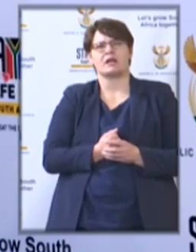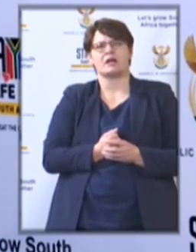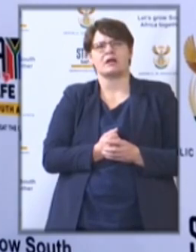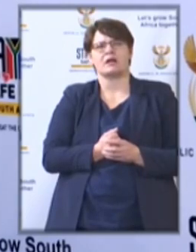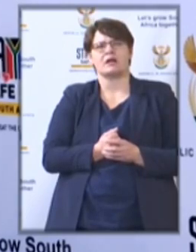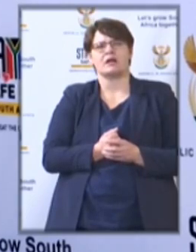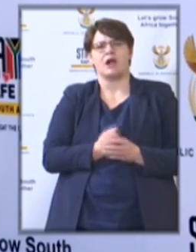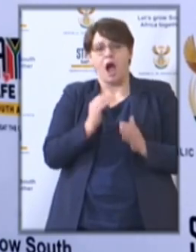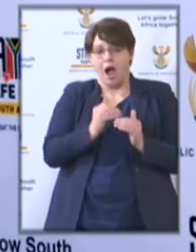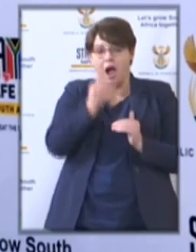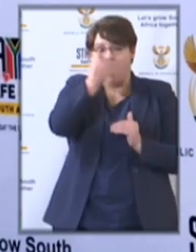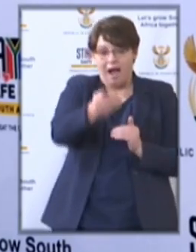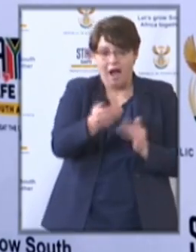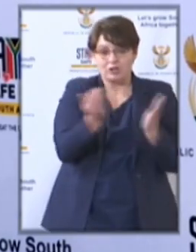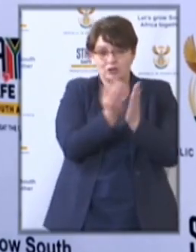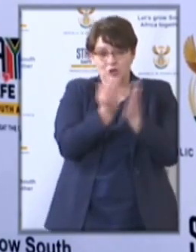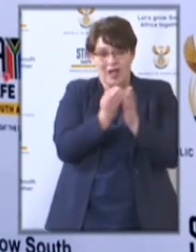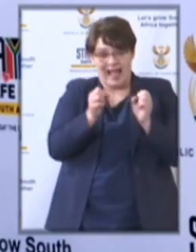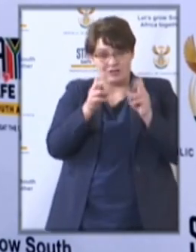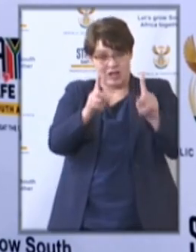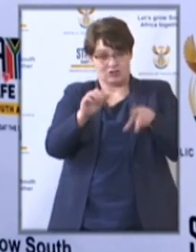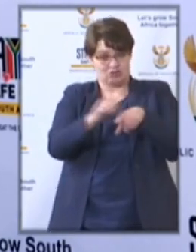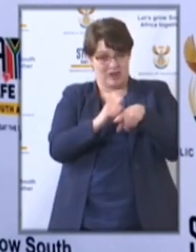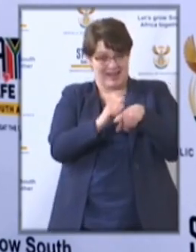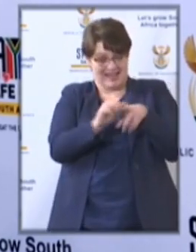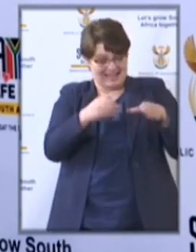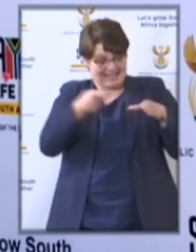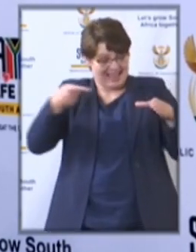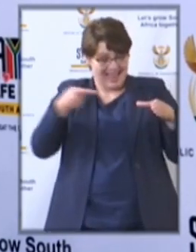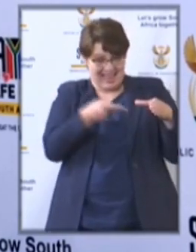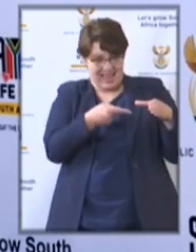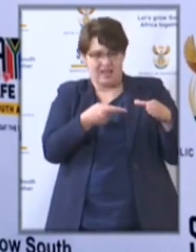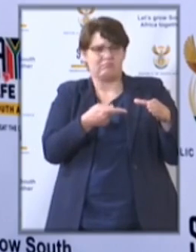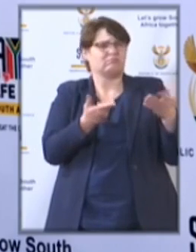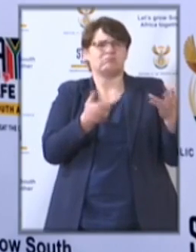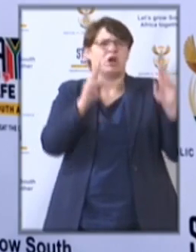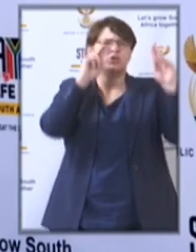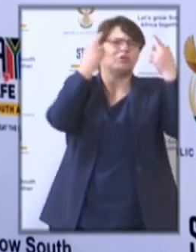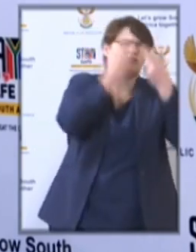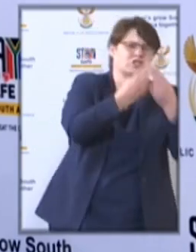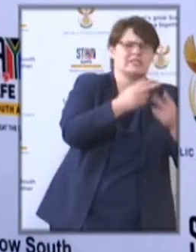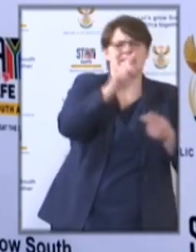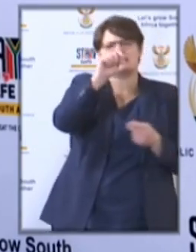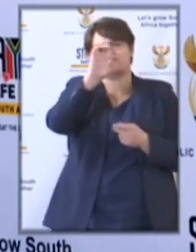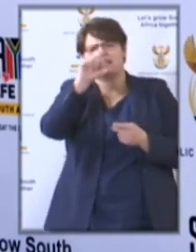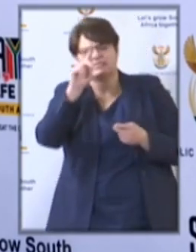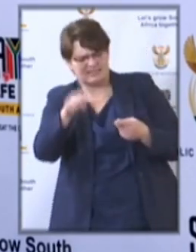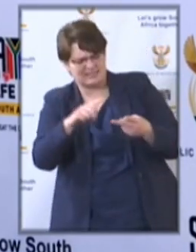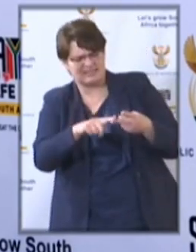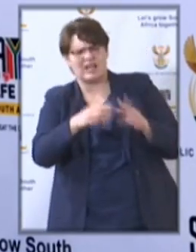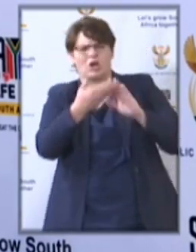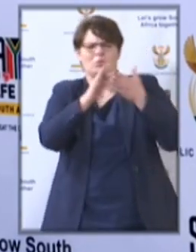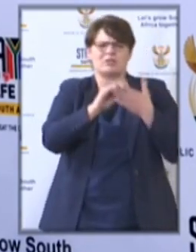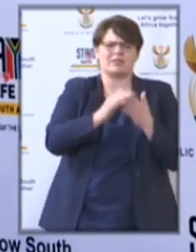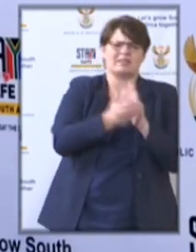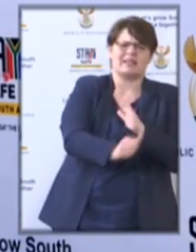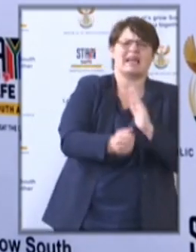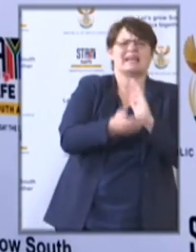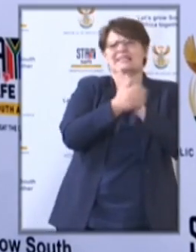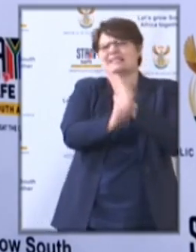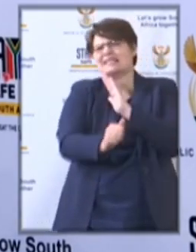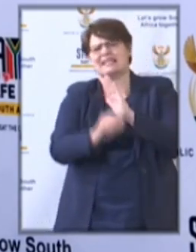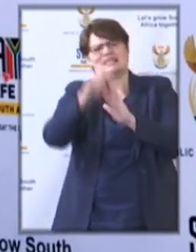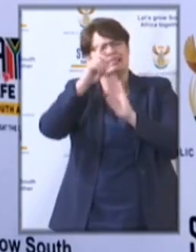everyone in the post-school education and training sector, from universities, TVET, and community colleges to skills